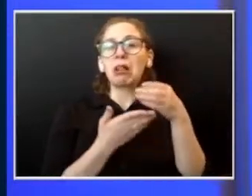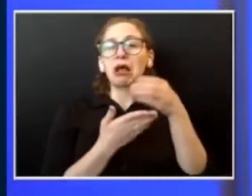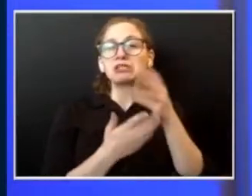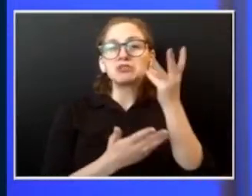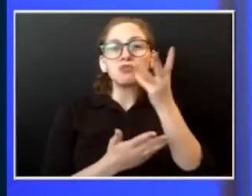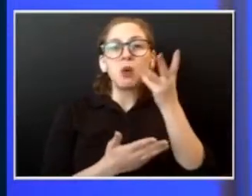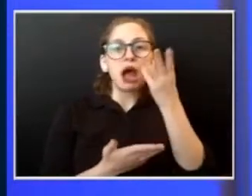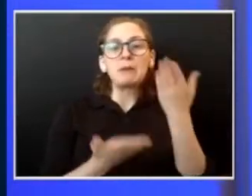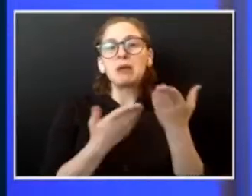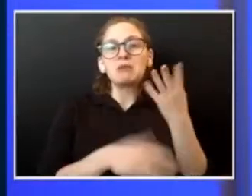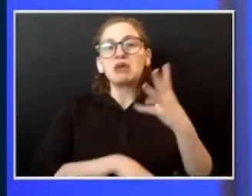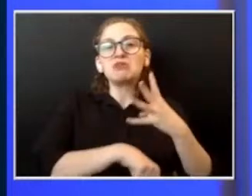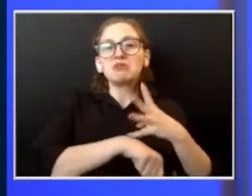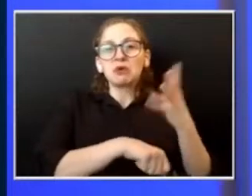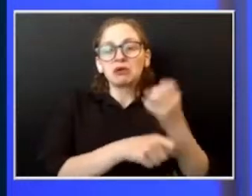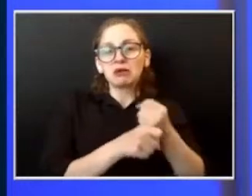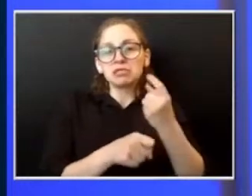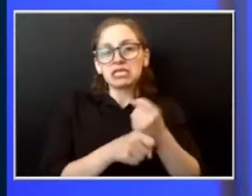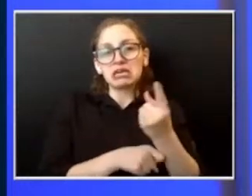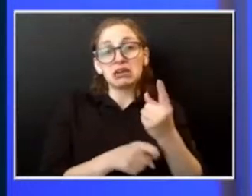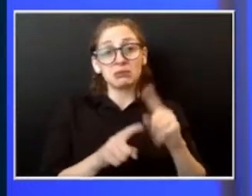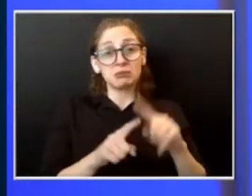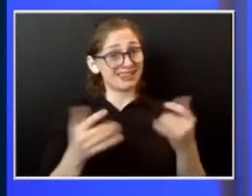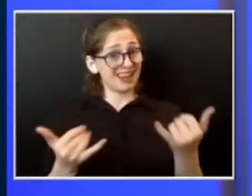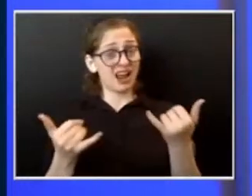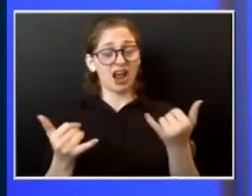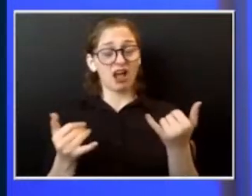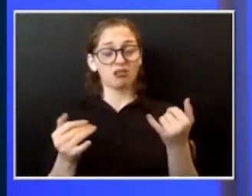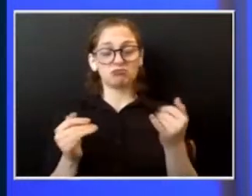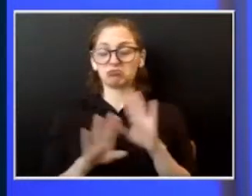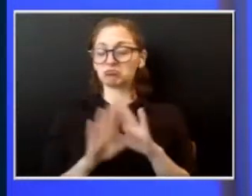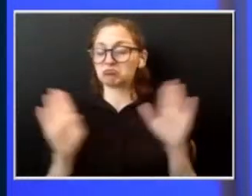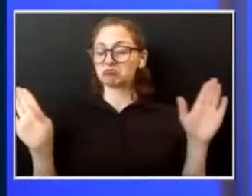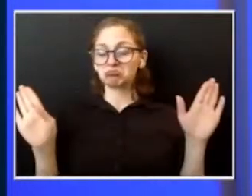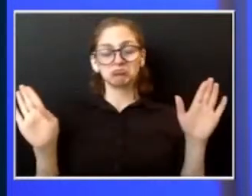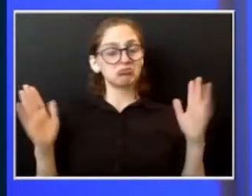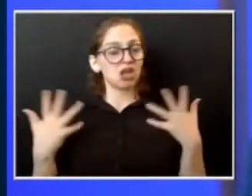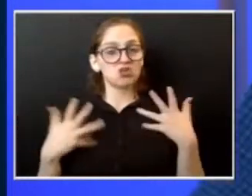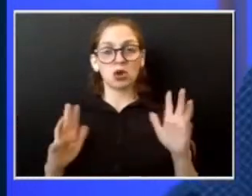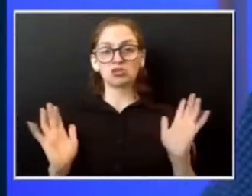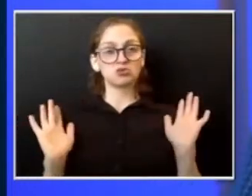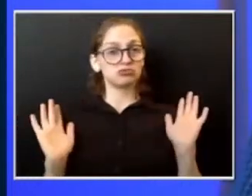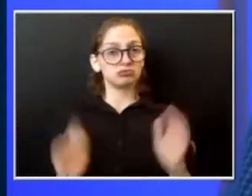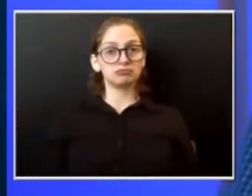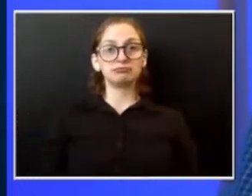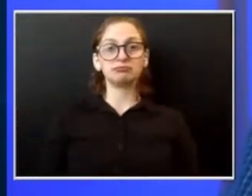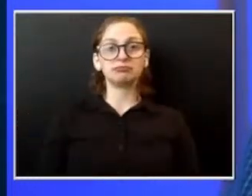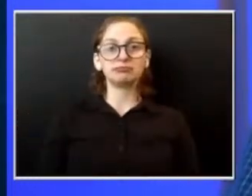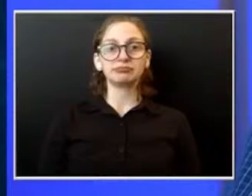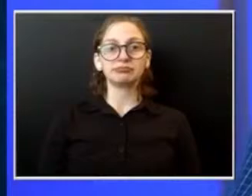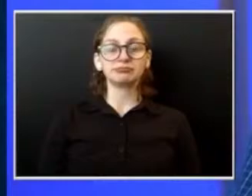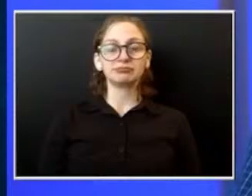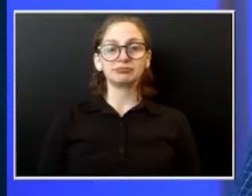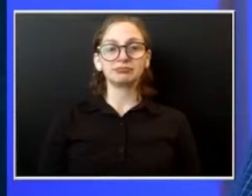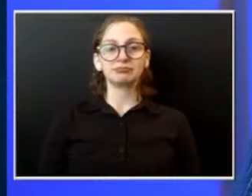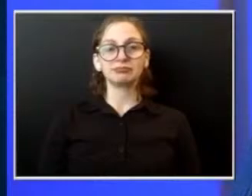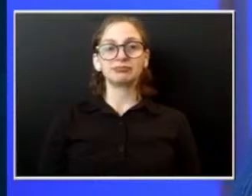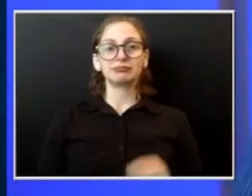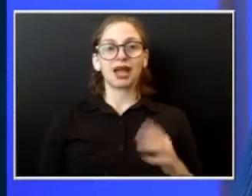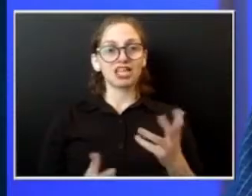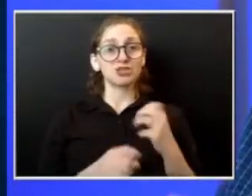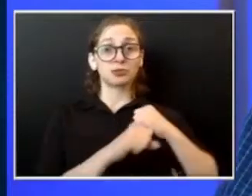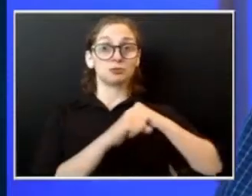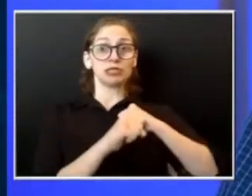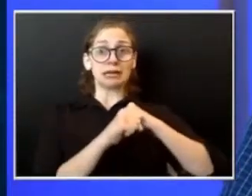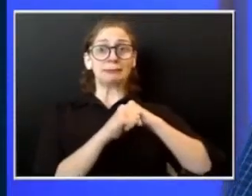Now, though, after the transplant, I have no desire. It's one of those things where it's like, protect. Right. I